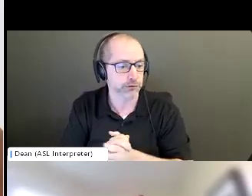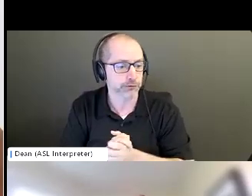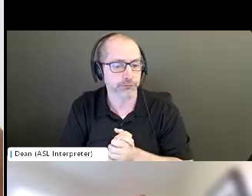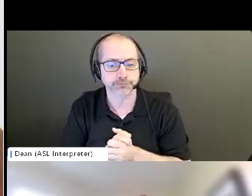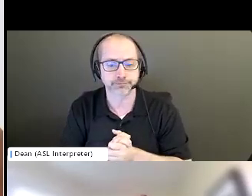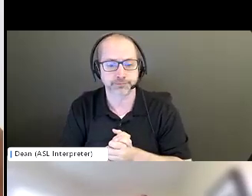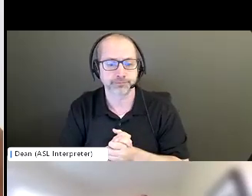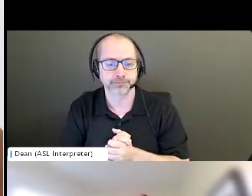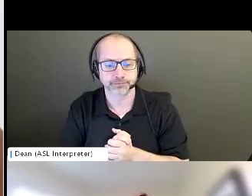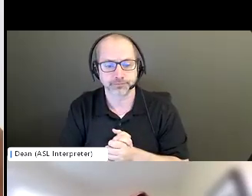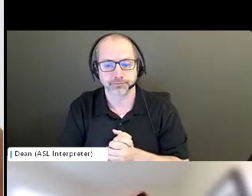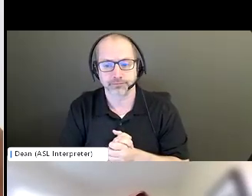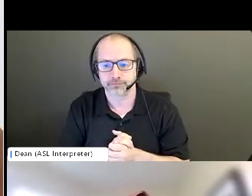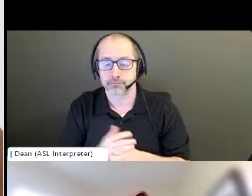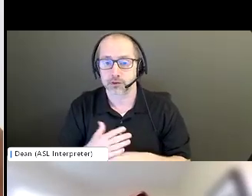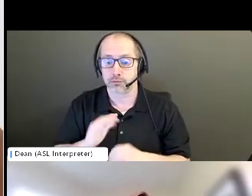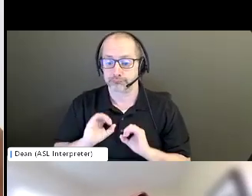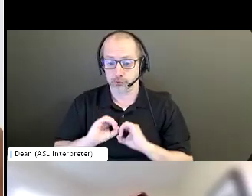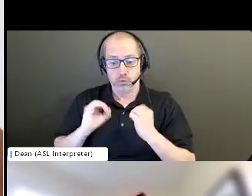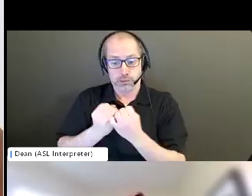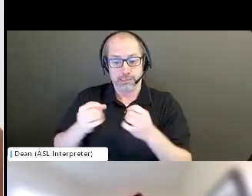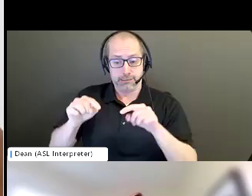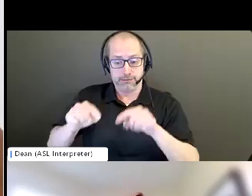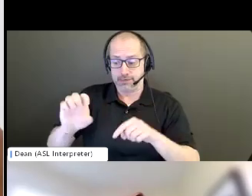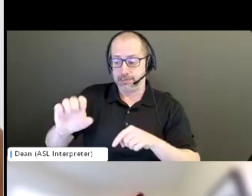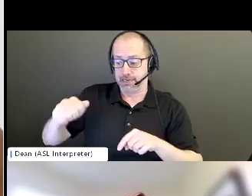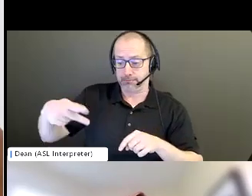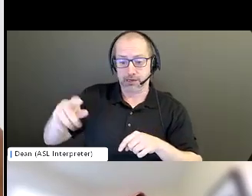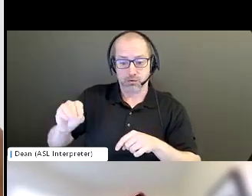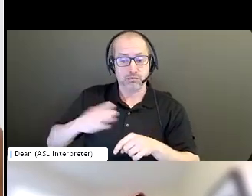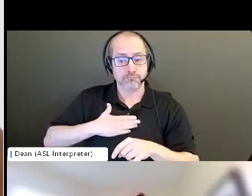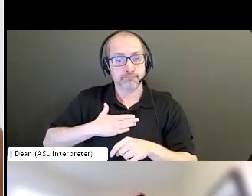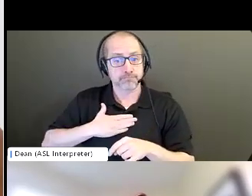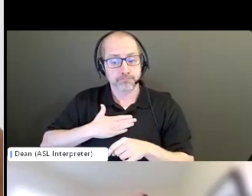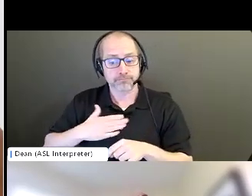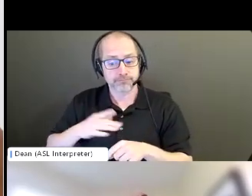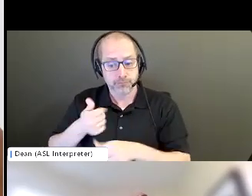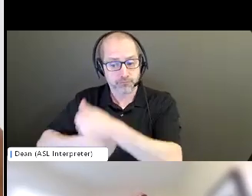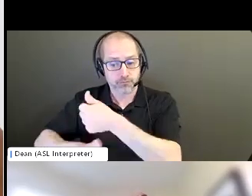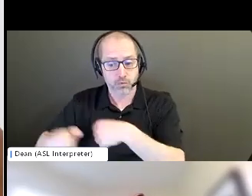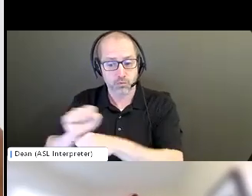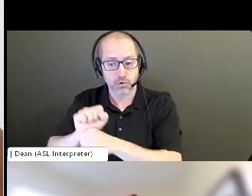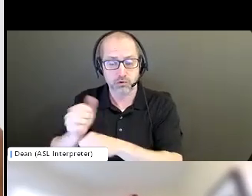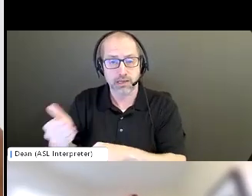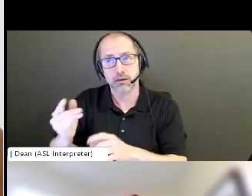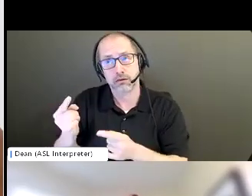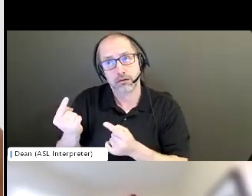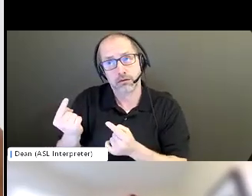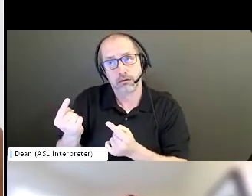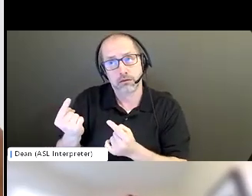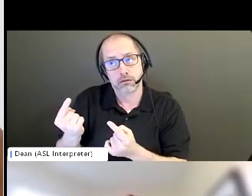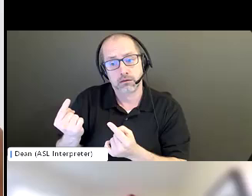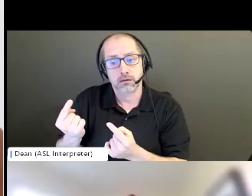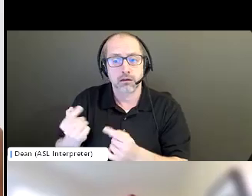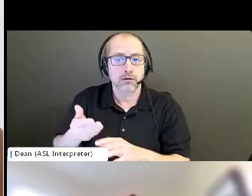So just a little bit about my organization, Elder Abuse Prevention Ontario, until before I signed it over